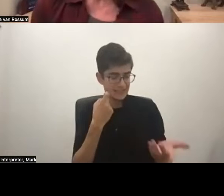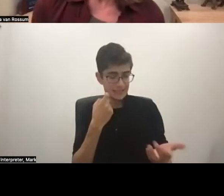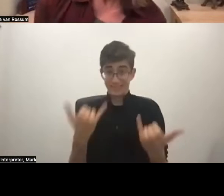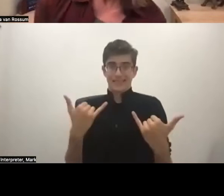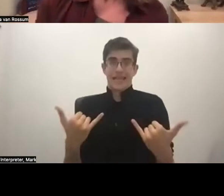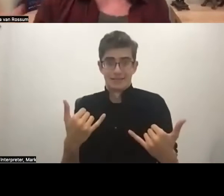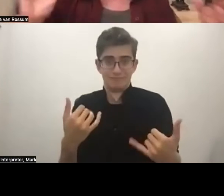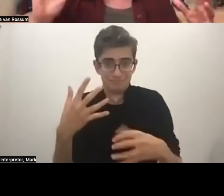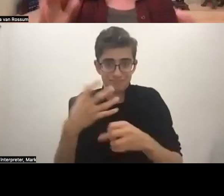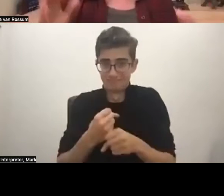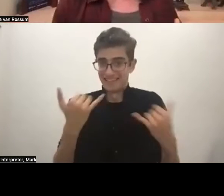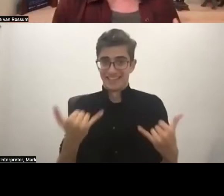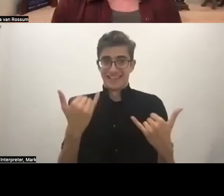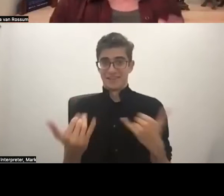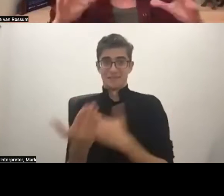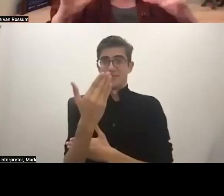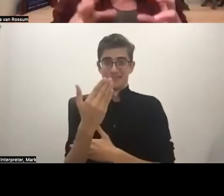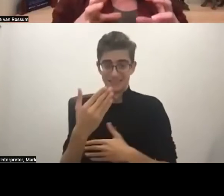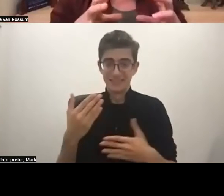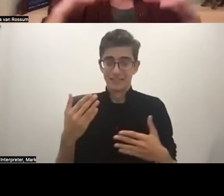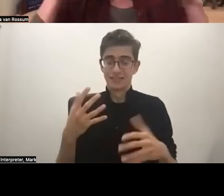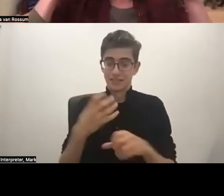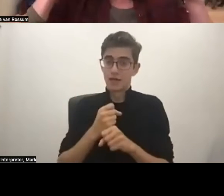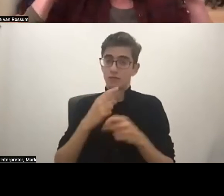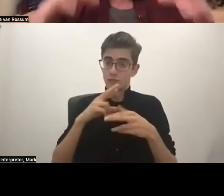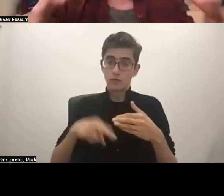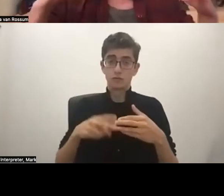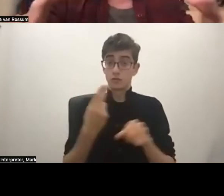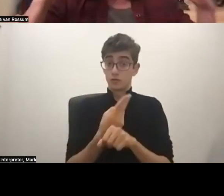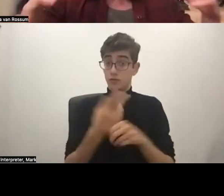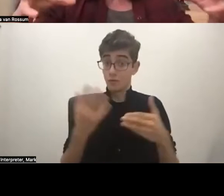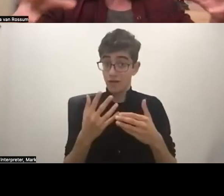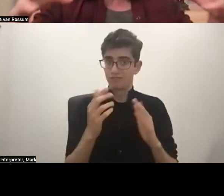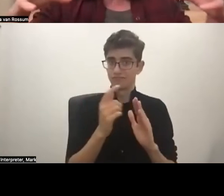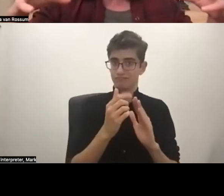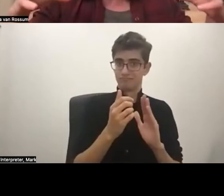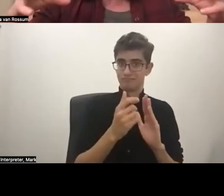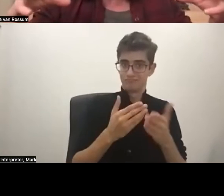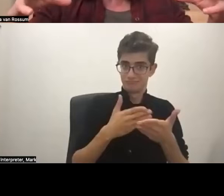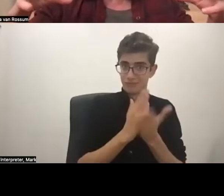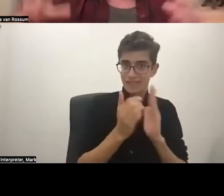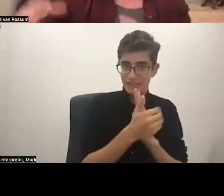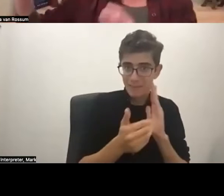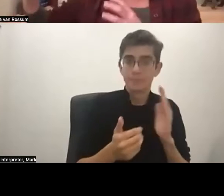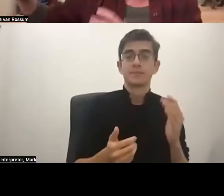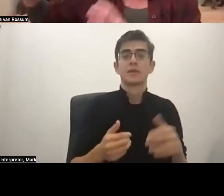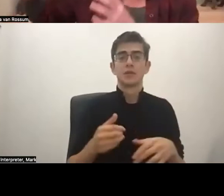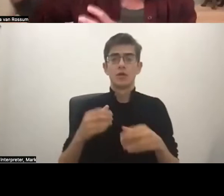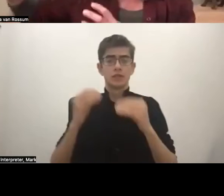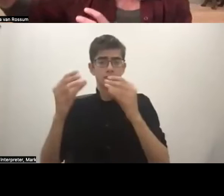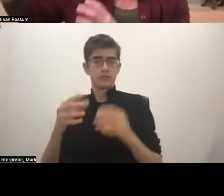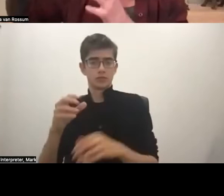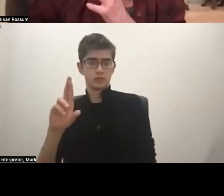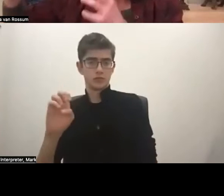today. And, you know, Professor Bratspies talked about the importance of having this substantive right, but there is also